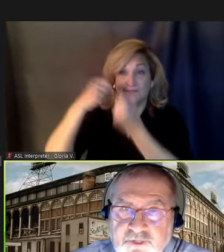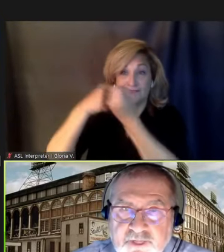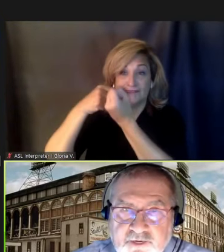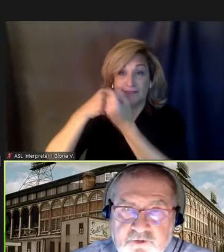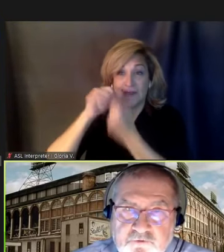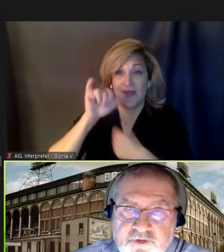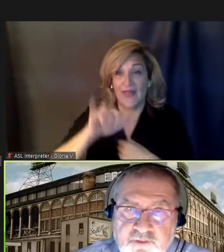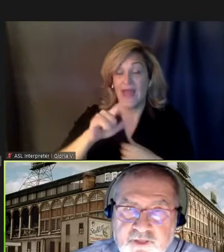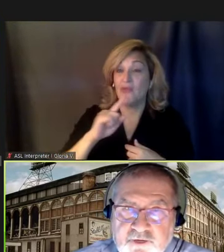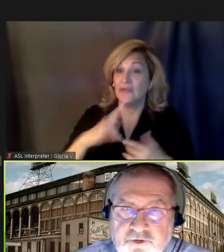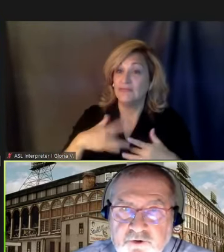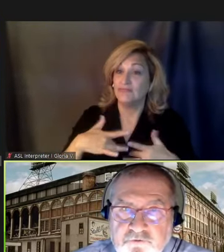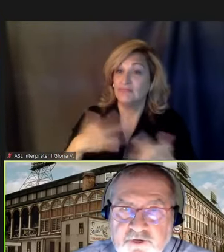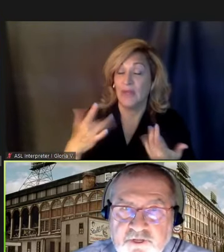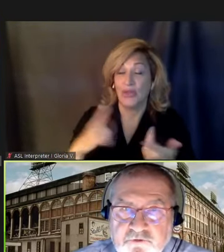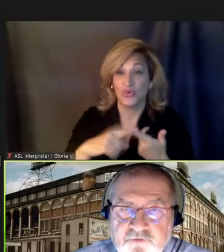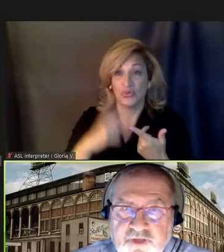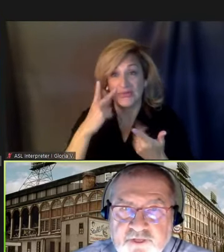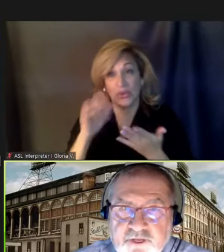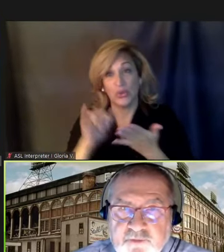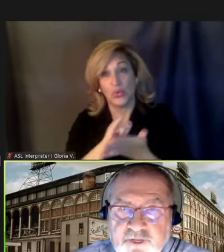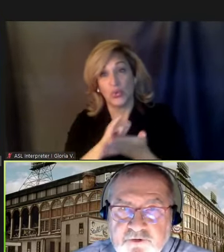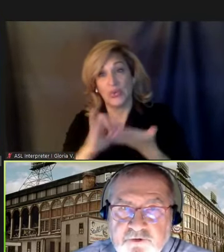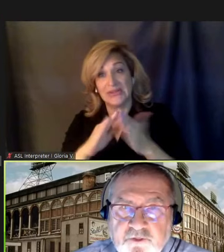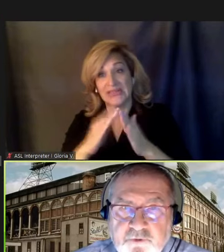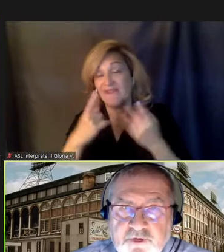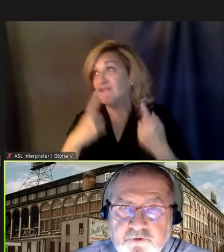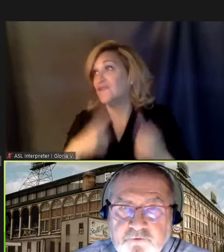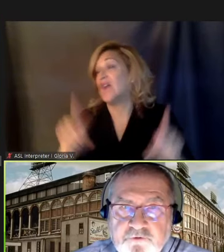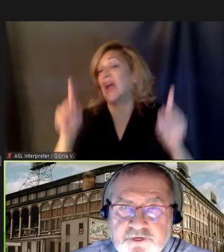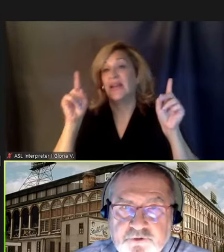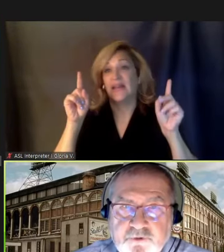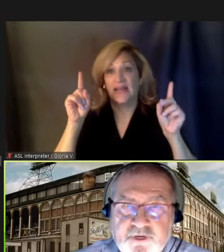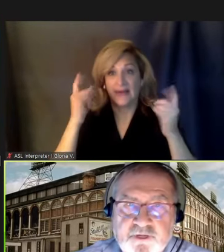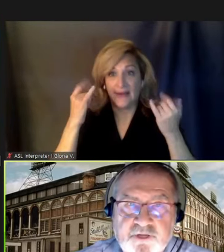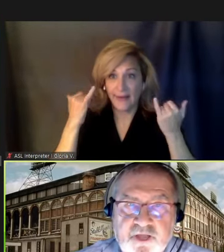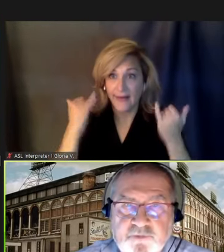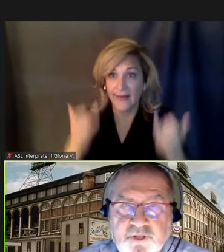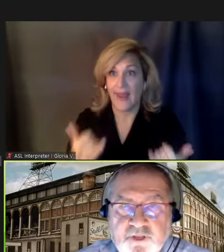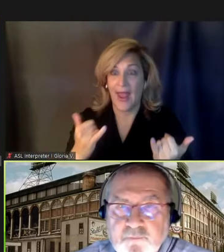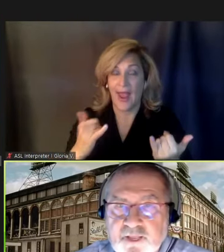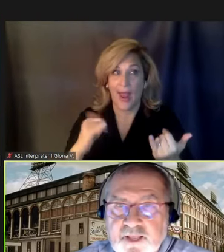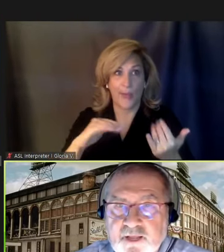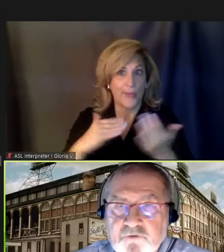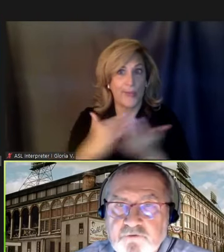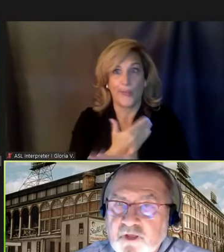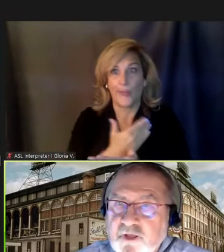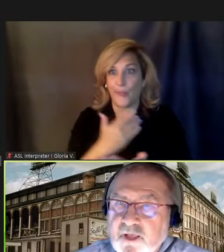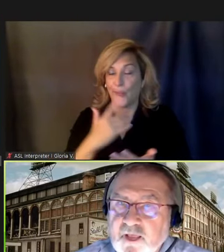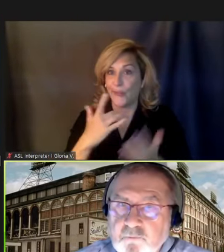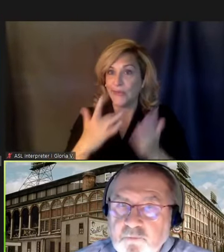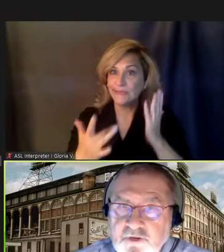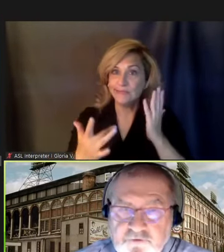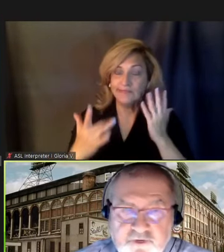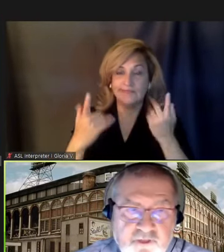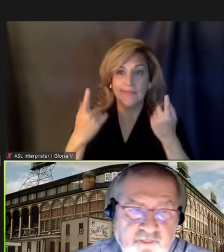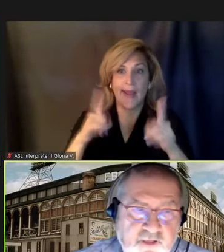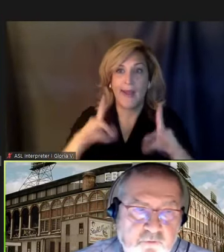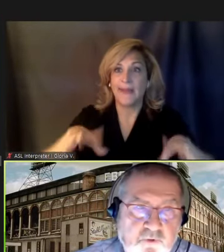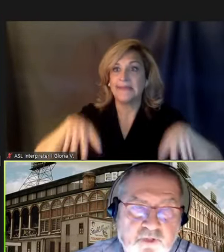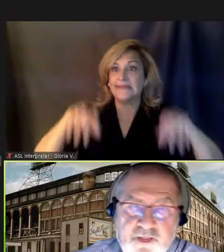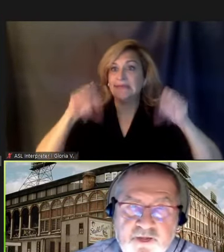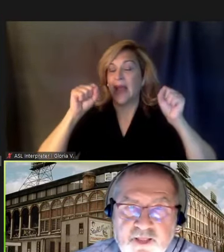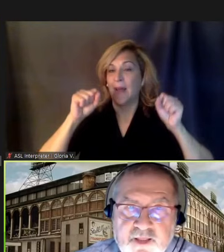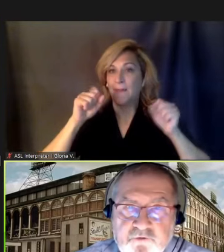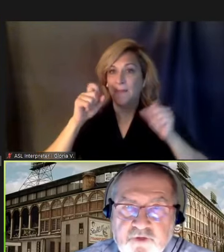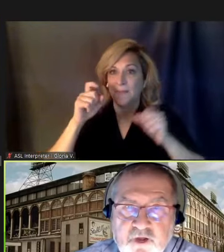I'm delighted to see that New York City is finally coming into the 21st century and adopting mechanics and pricing that